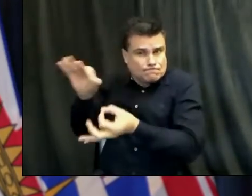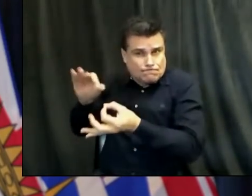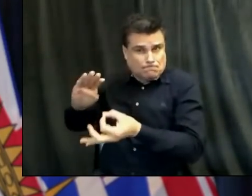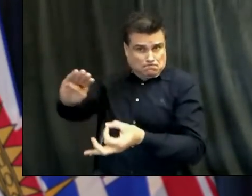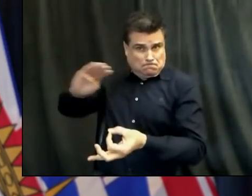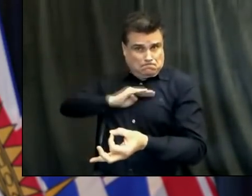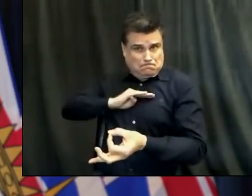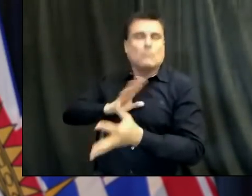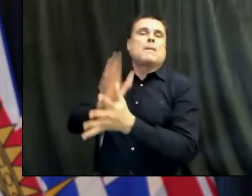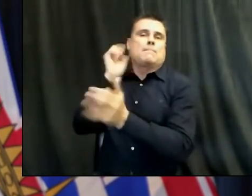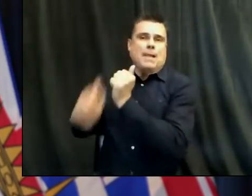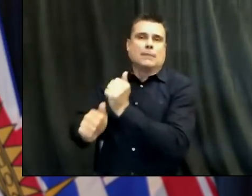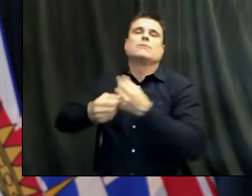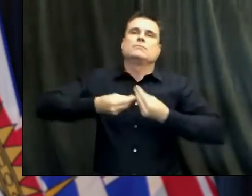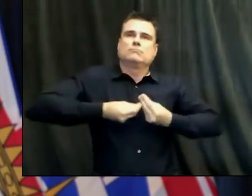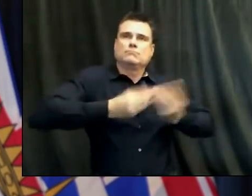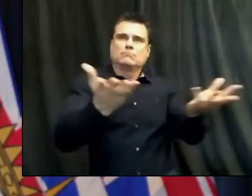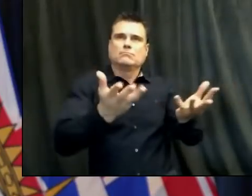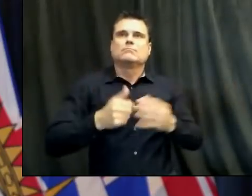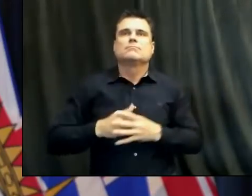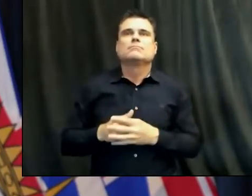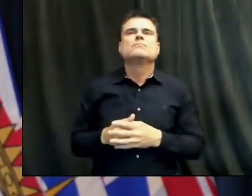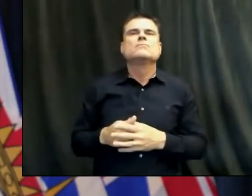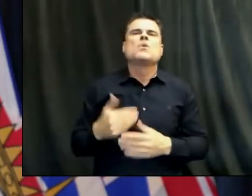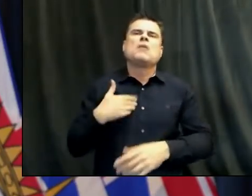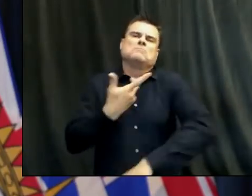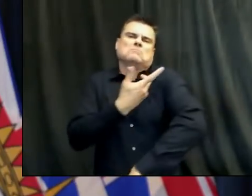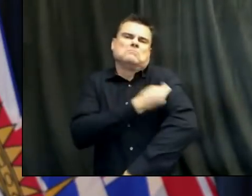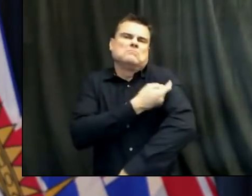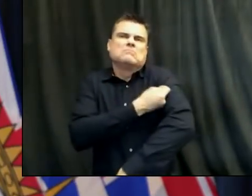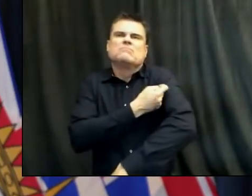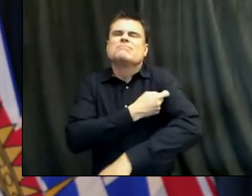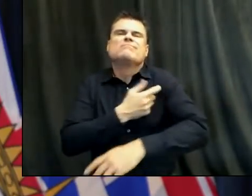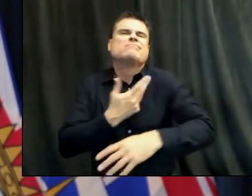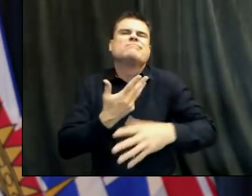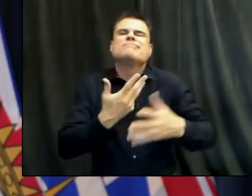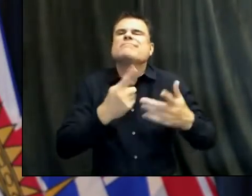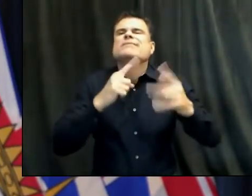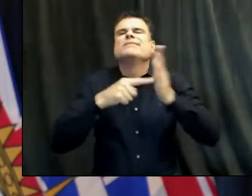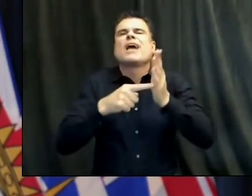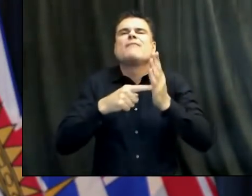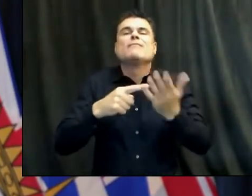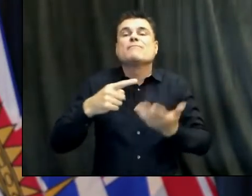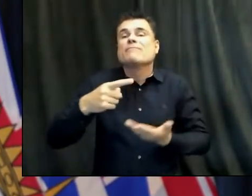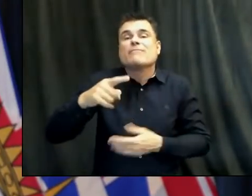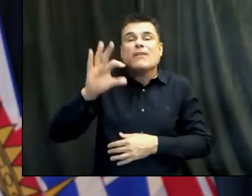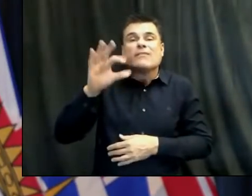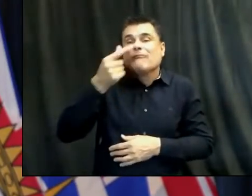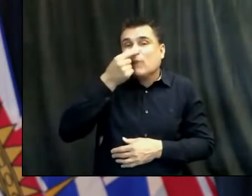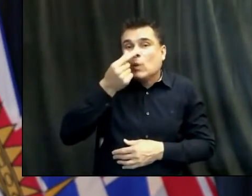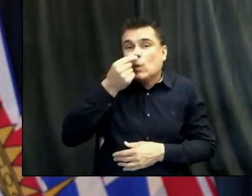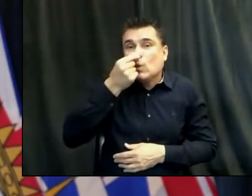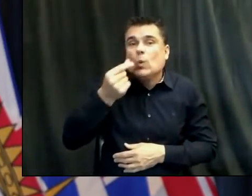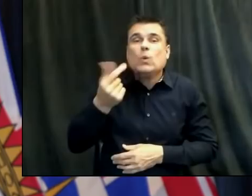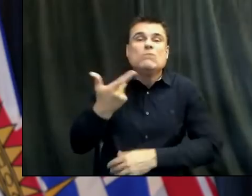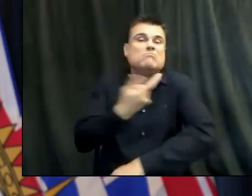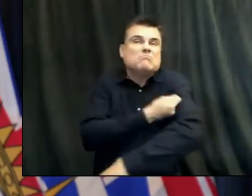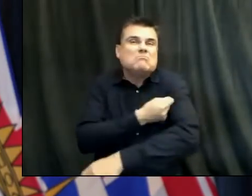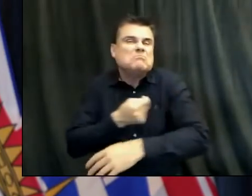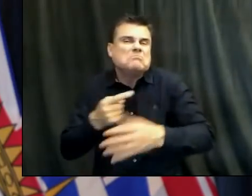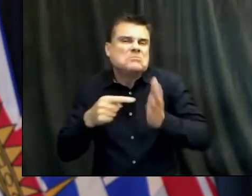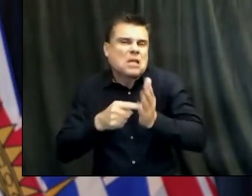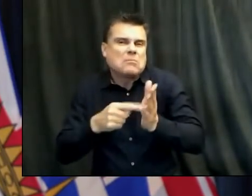the importance of safety of these vaccines is just paramount. And I know we have a very robust system here in Canada